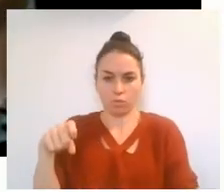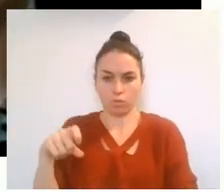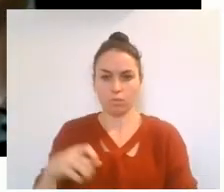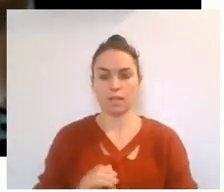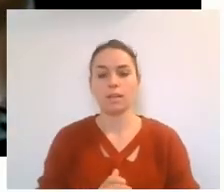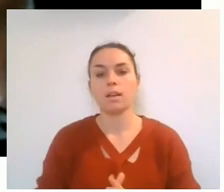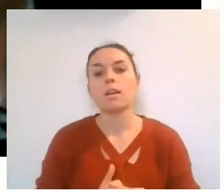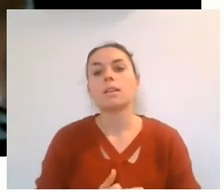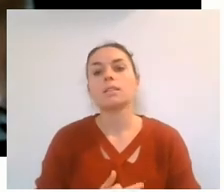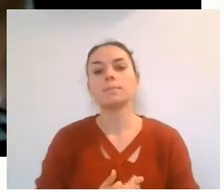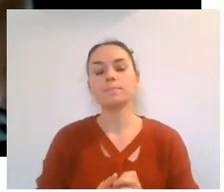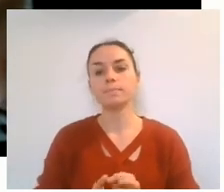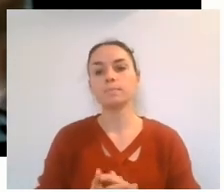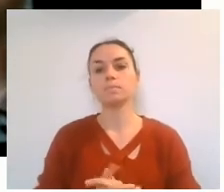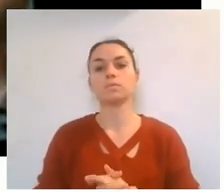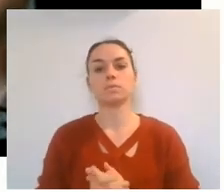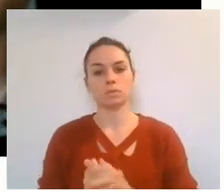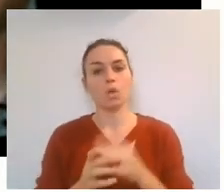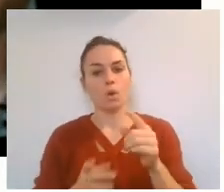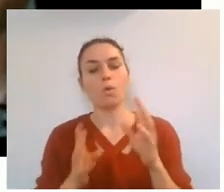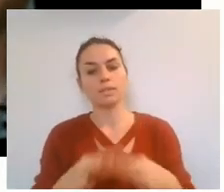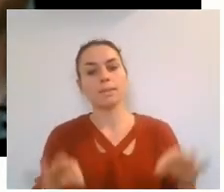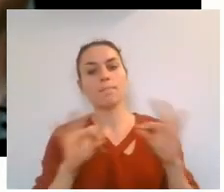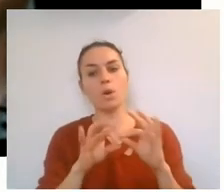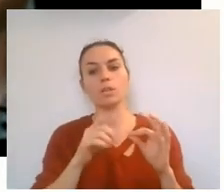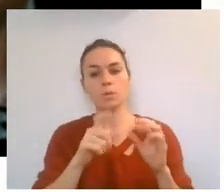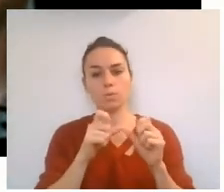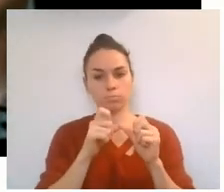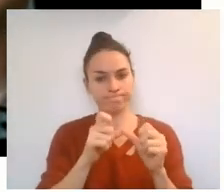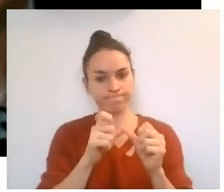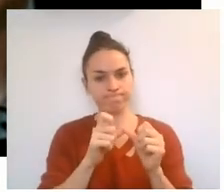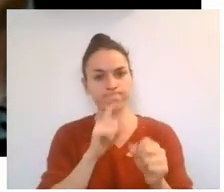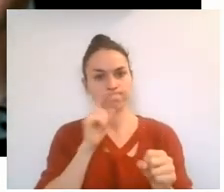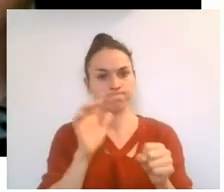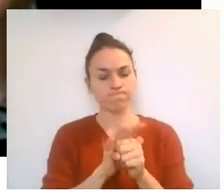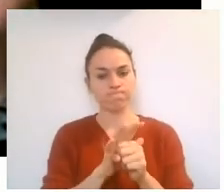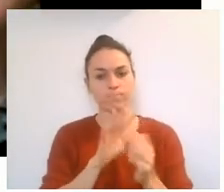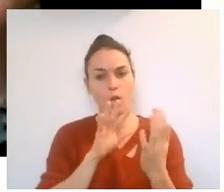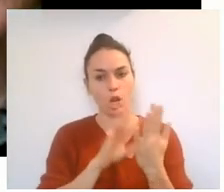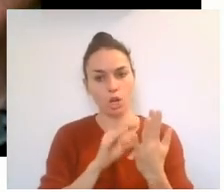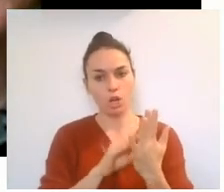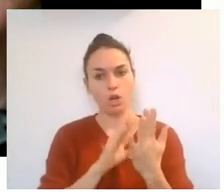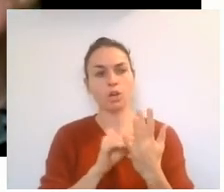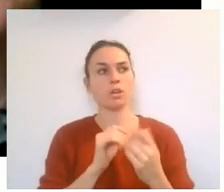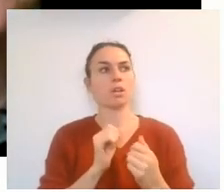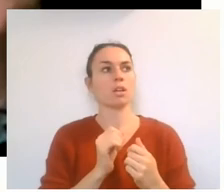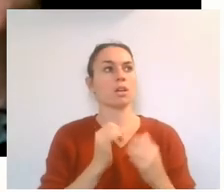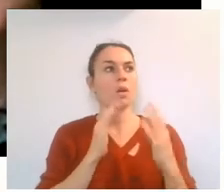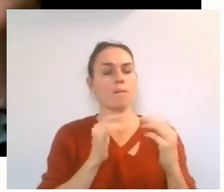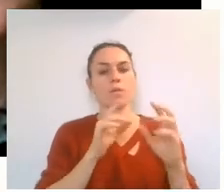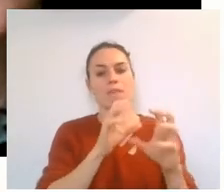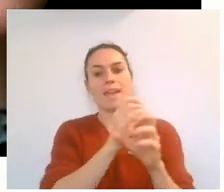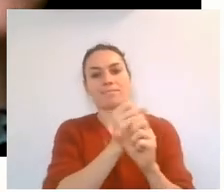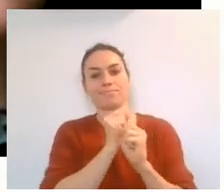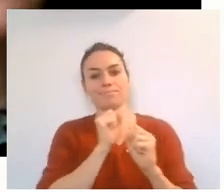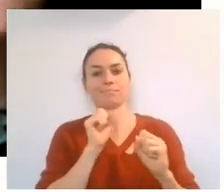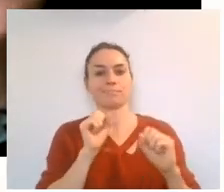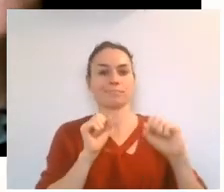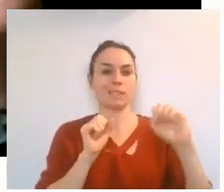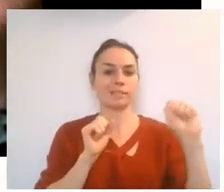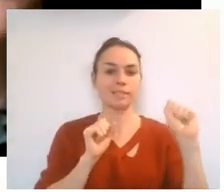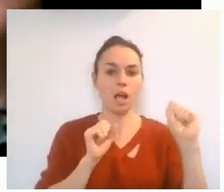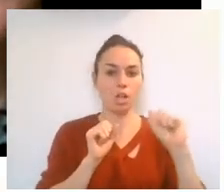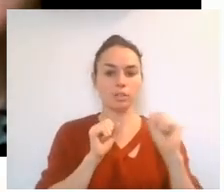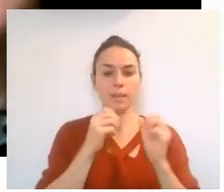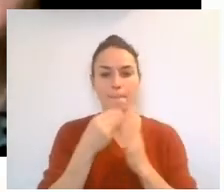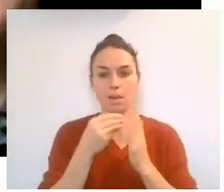Just you know, maintain your discipline, and hopefully, you know, you can get the scholarships and whatever you need to get through the, you know, the